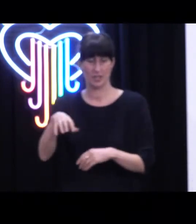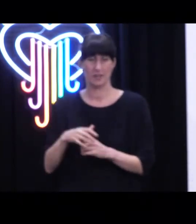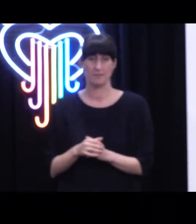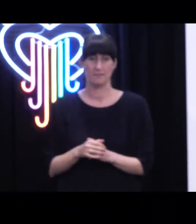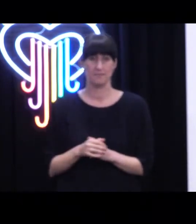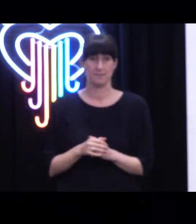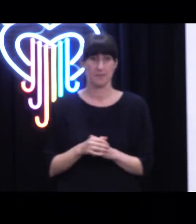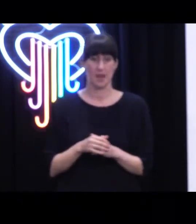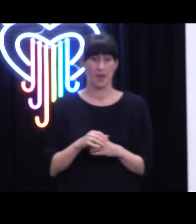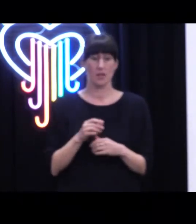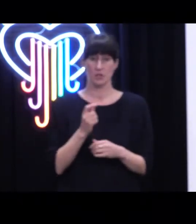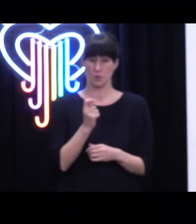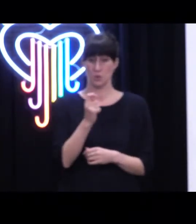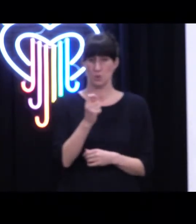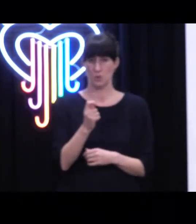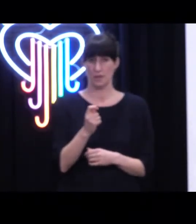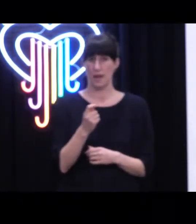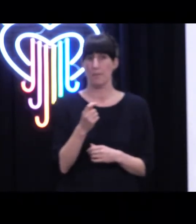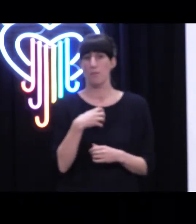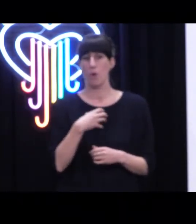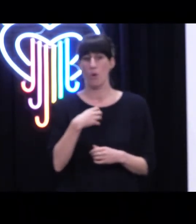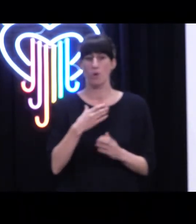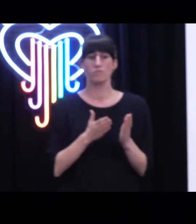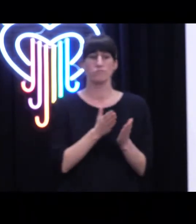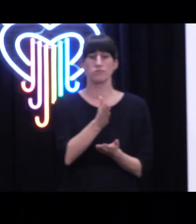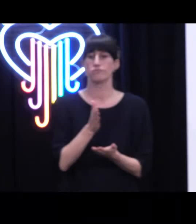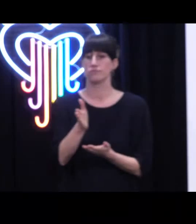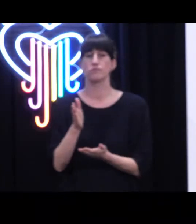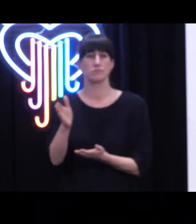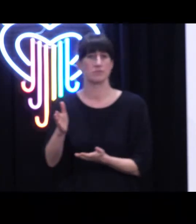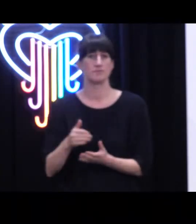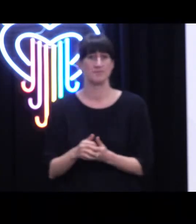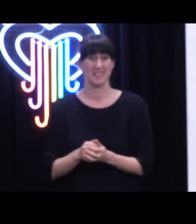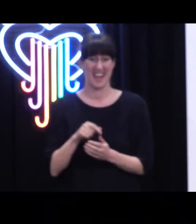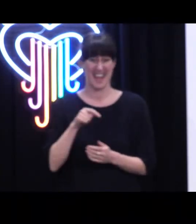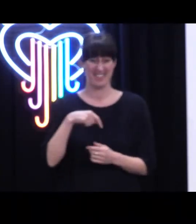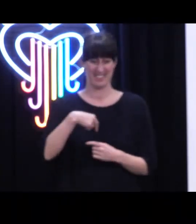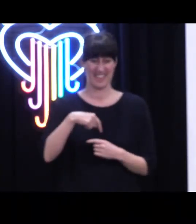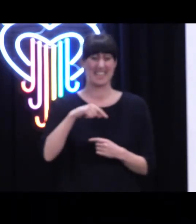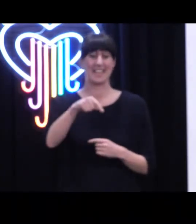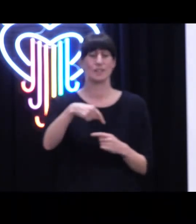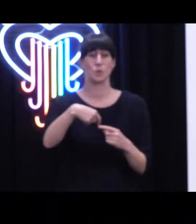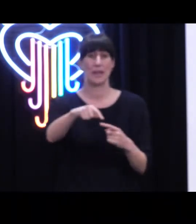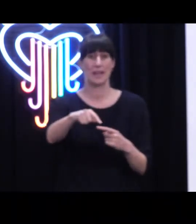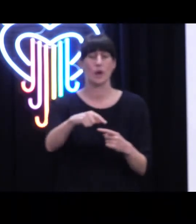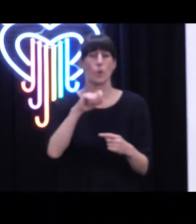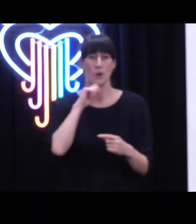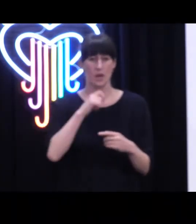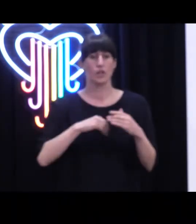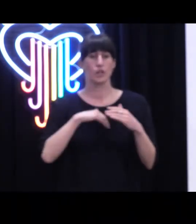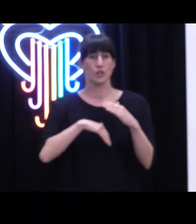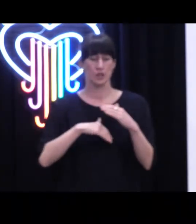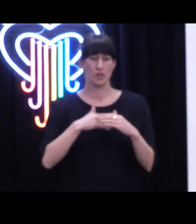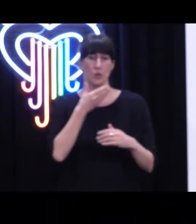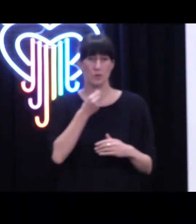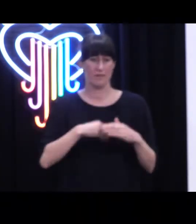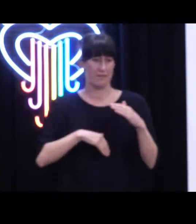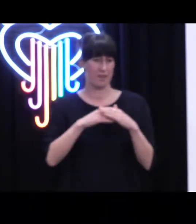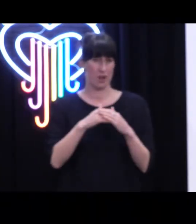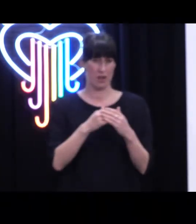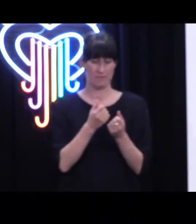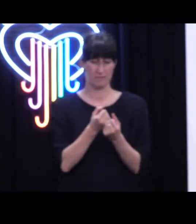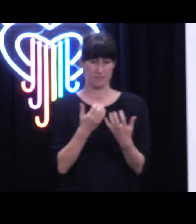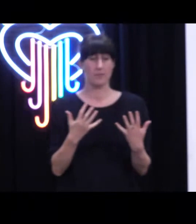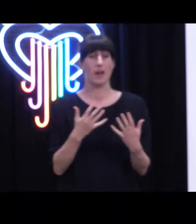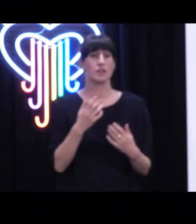next couple of days. And we'll be looking to build up the fleet even further over the next week to take full advantage of the 12 vehicles being